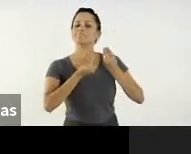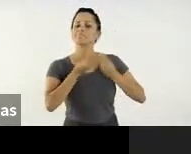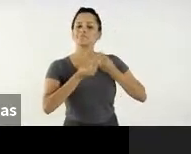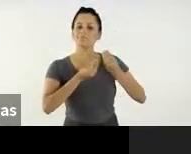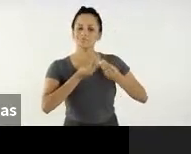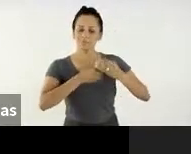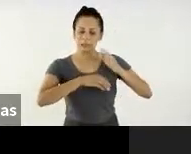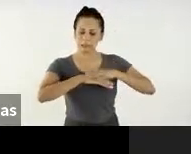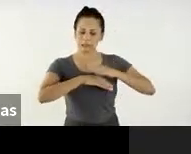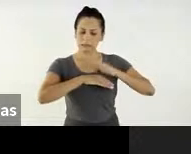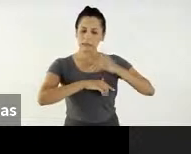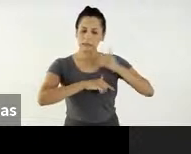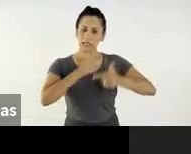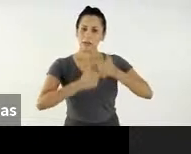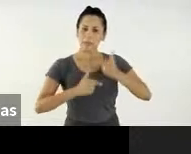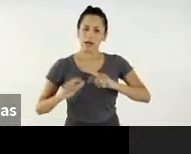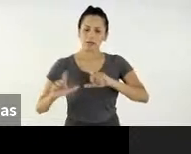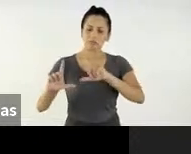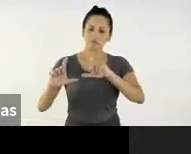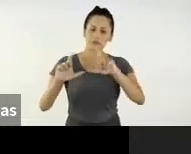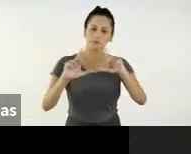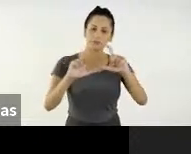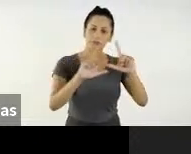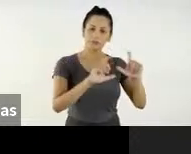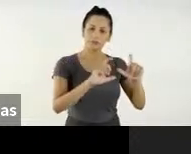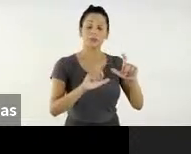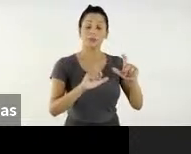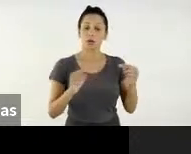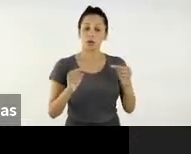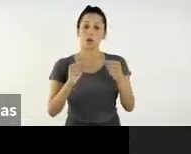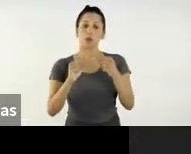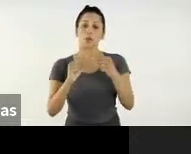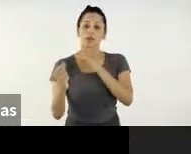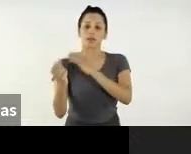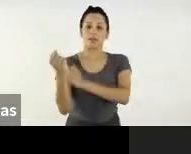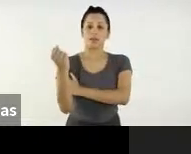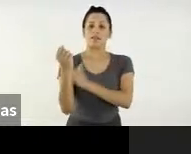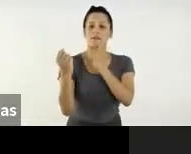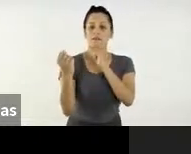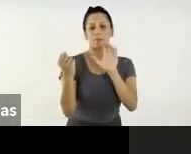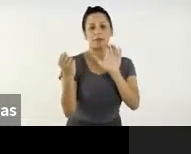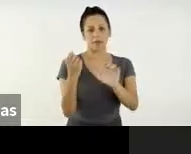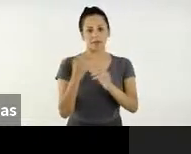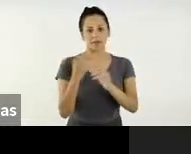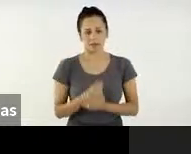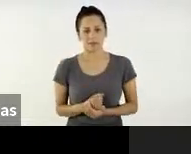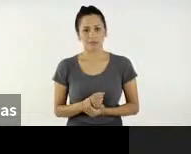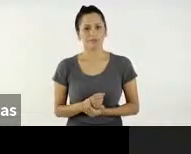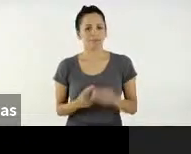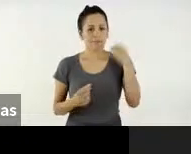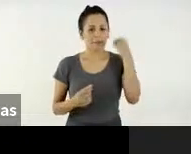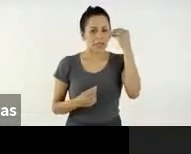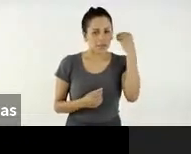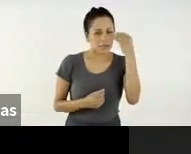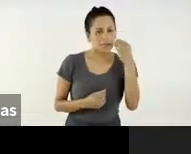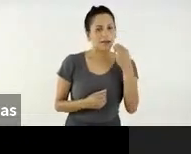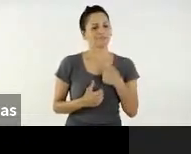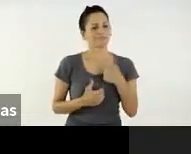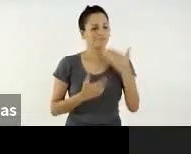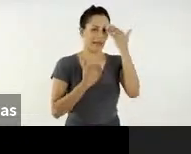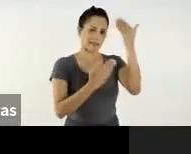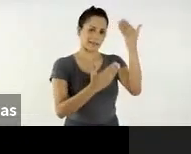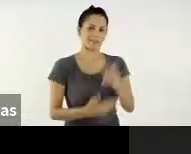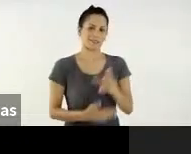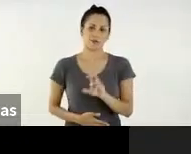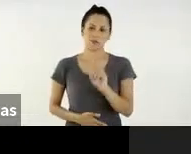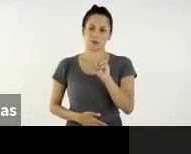photographic practice can be and look like. And for that, I am really grateful. So there's a few things I'd like to establish at